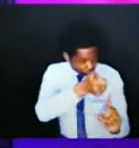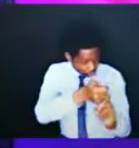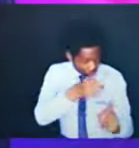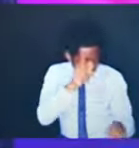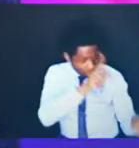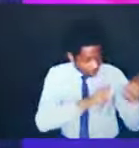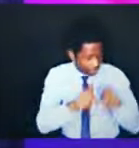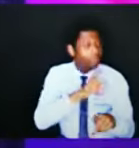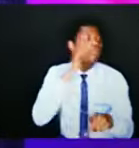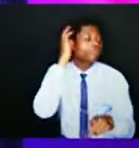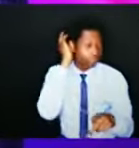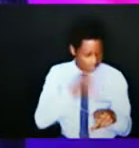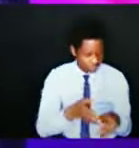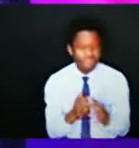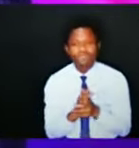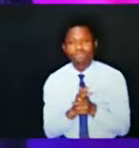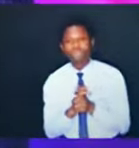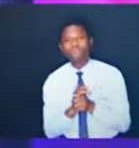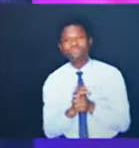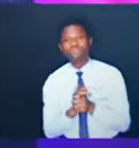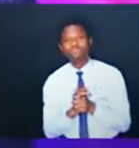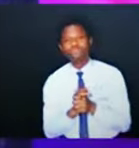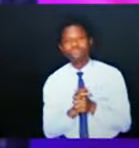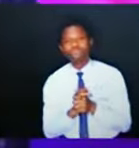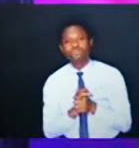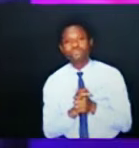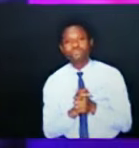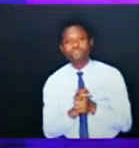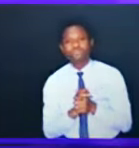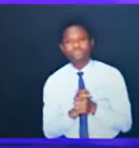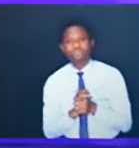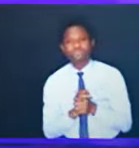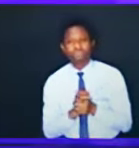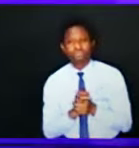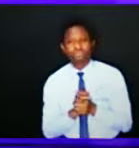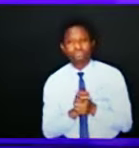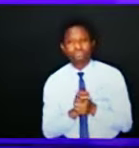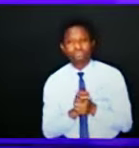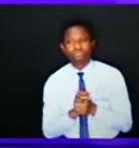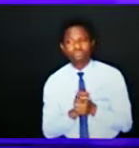me na onyankopon be ma no so munuanu mu amam. Now